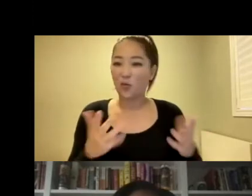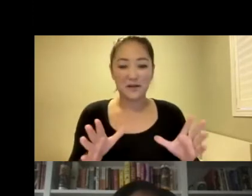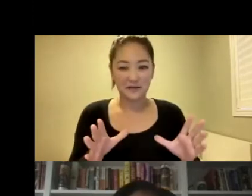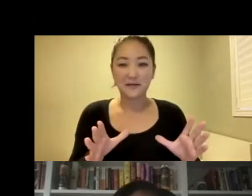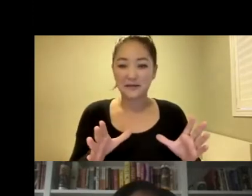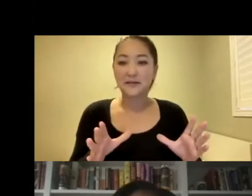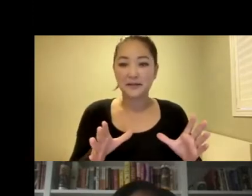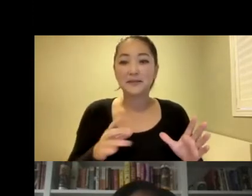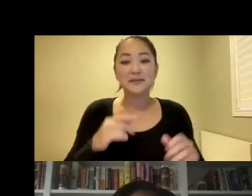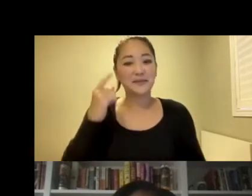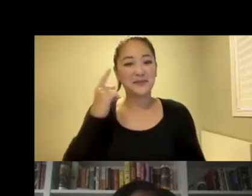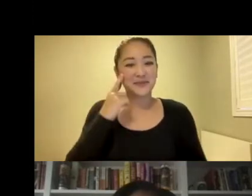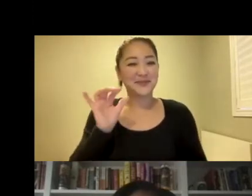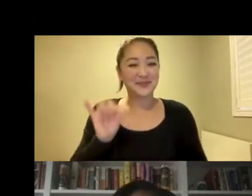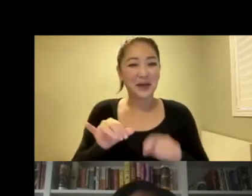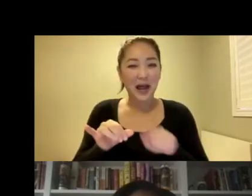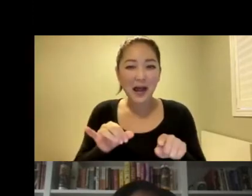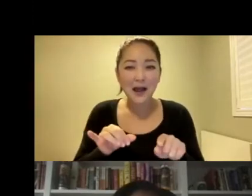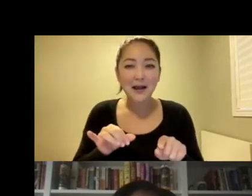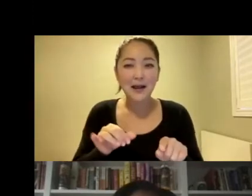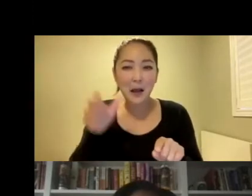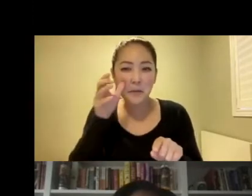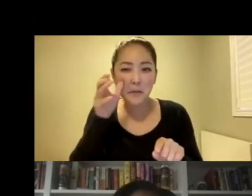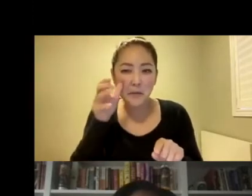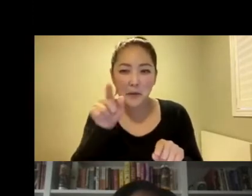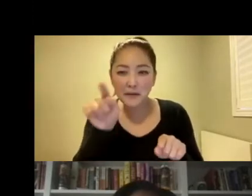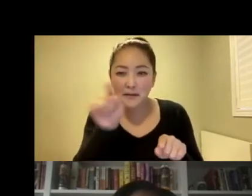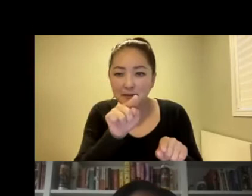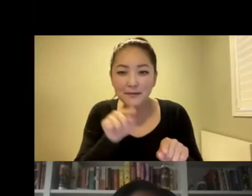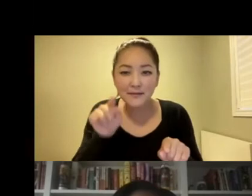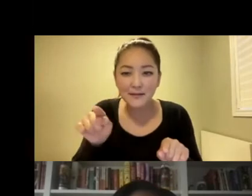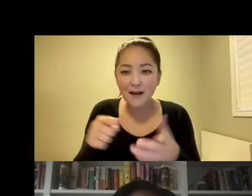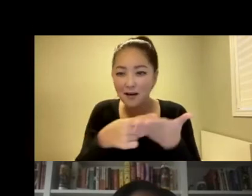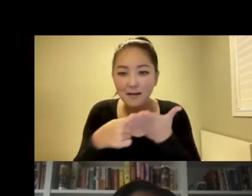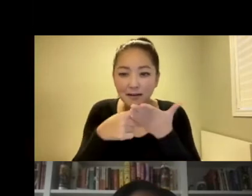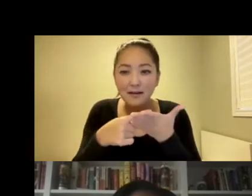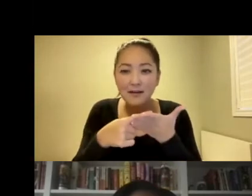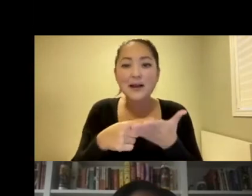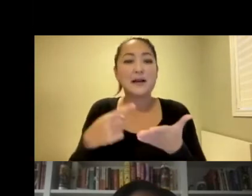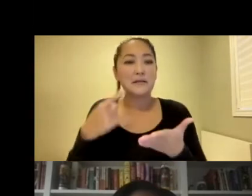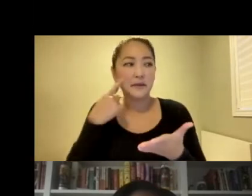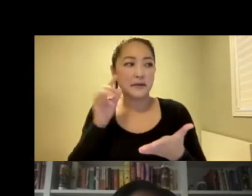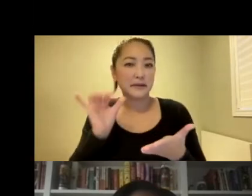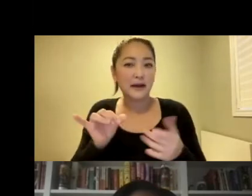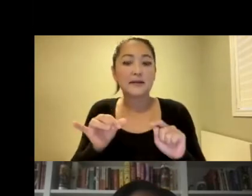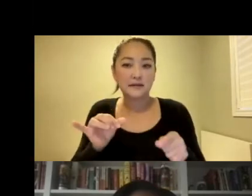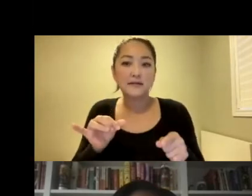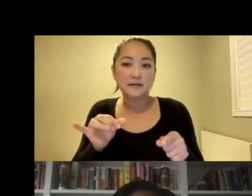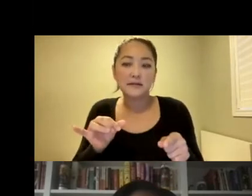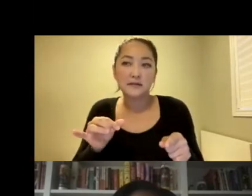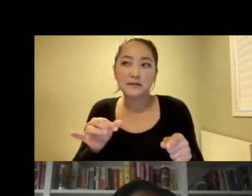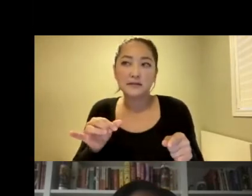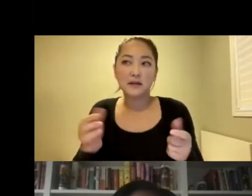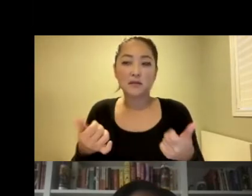that maybe just listening to you guys talk, but maybe that's part of what I'm trying to acknowledge or not let go of in my